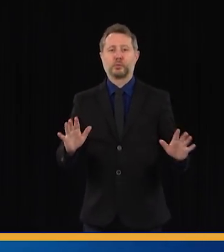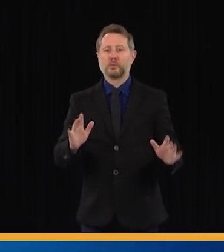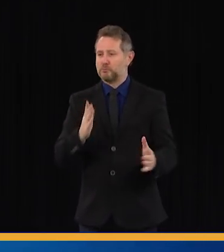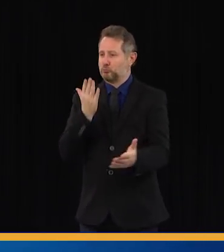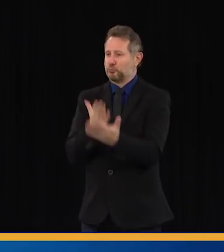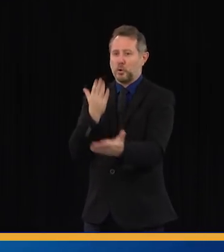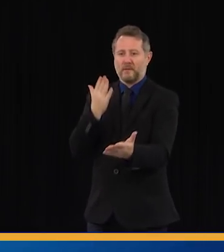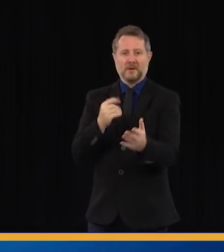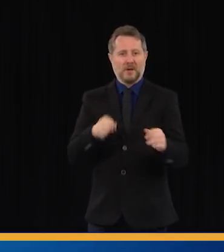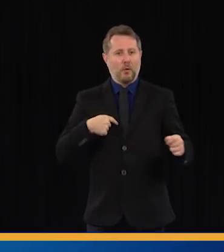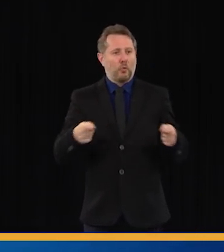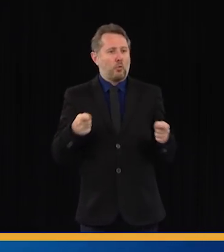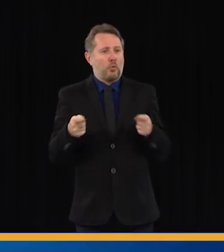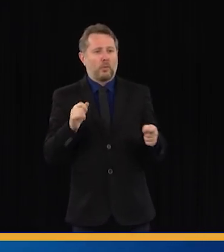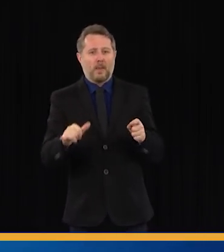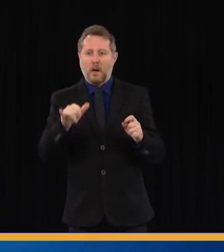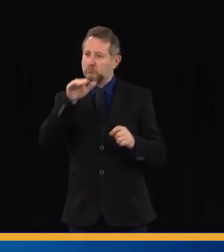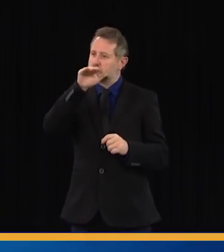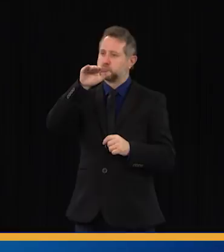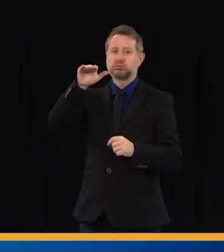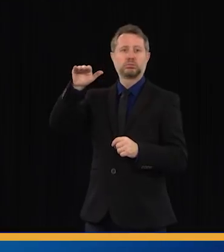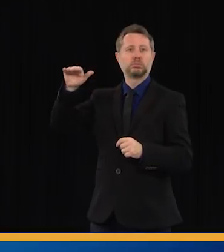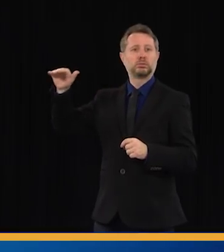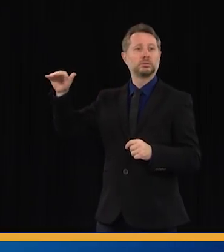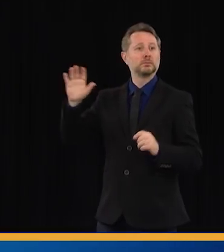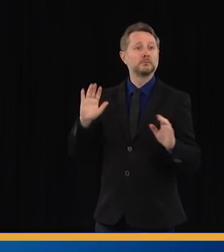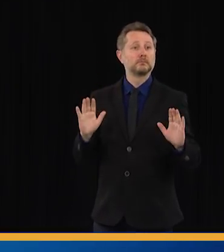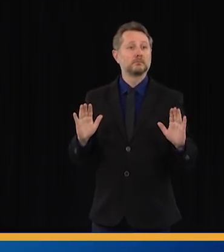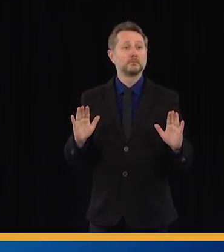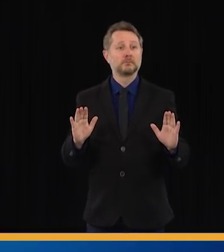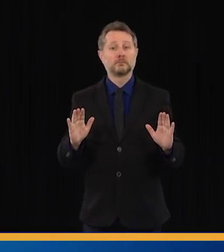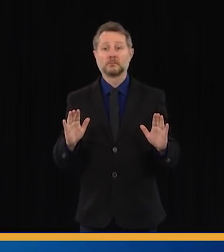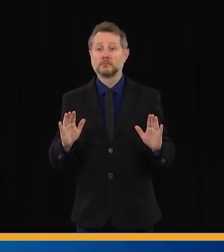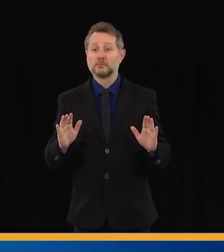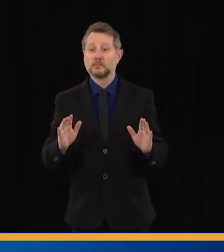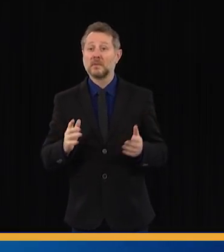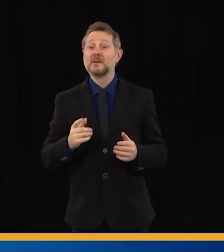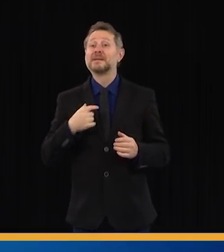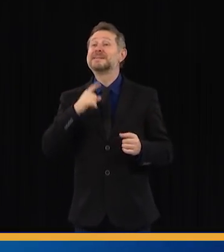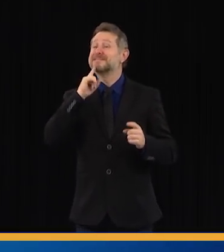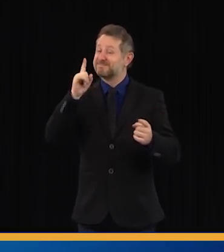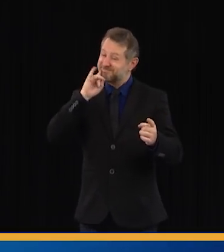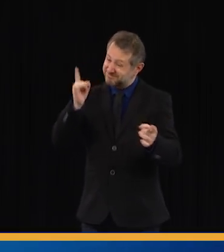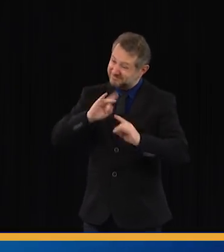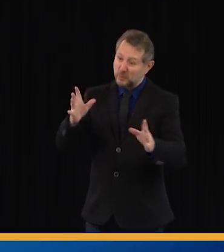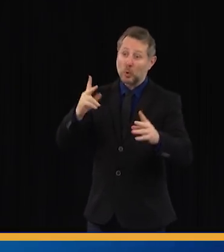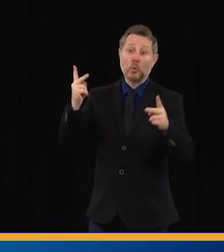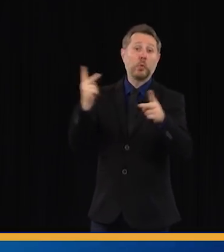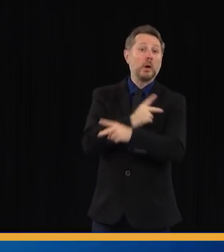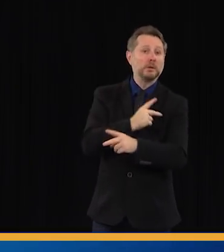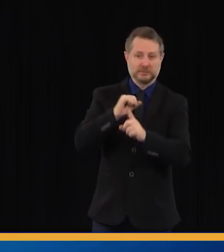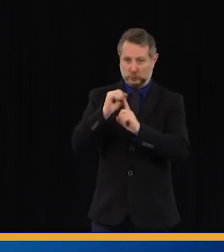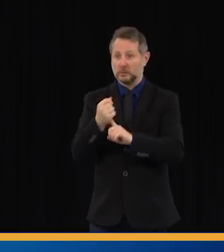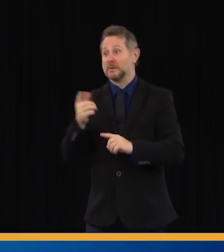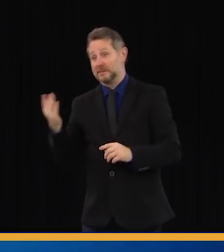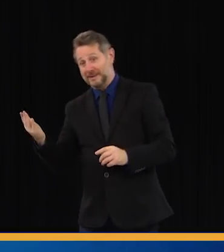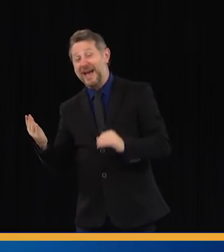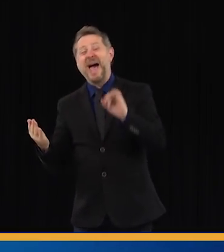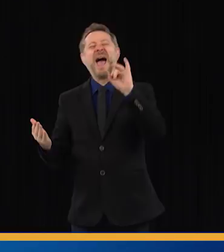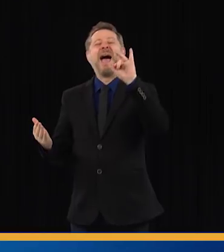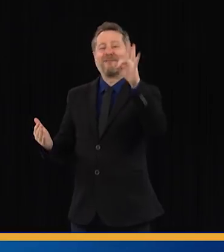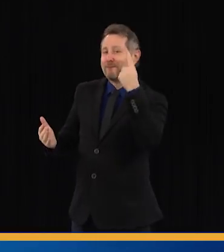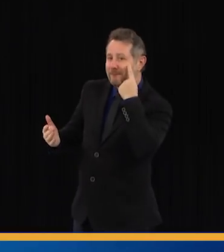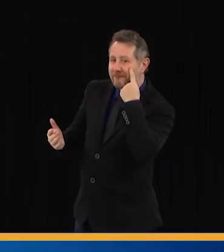spread. Feel good about that. The worst is over. Yeah, if we continue to be smart going